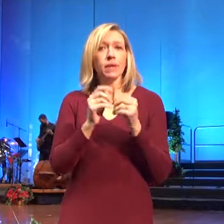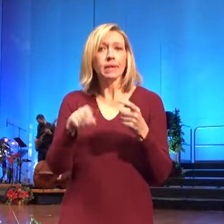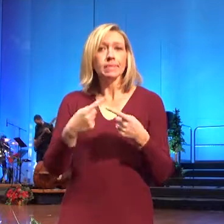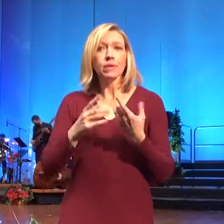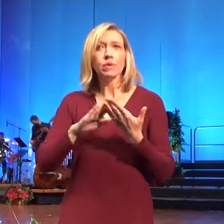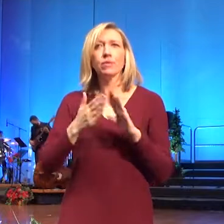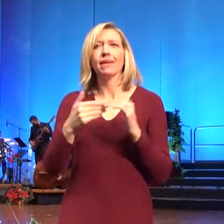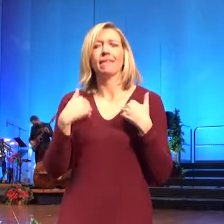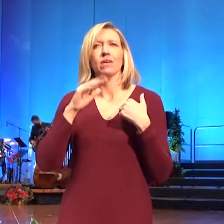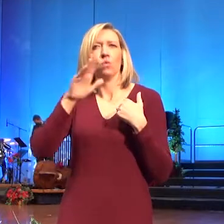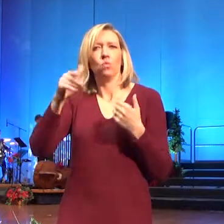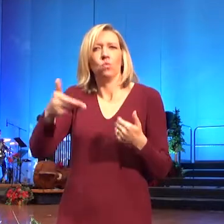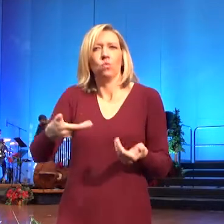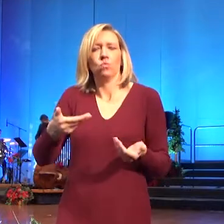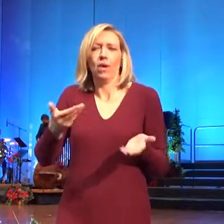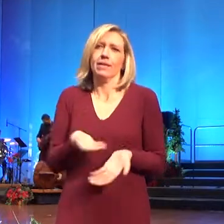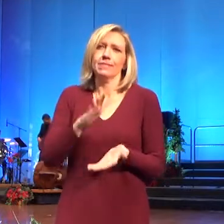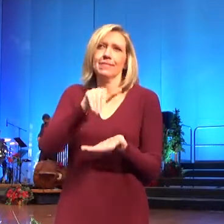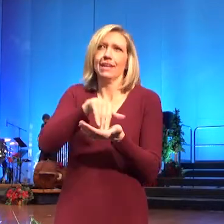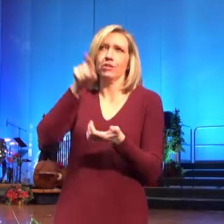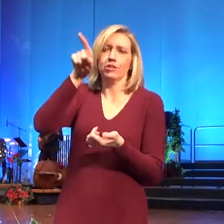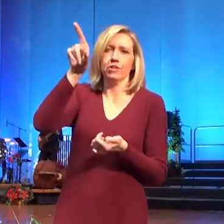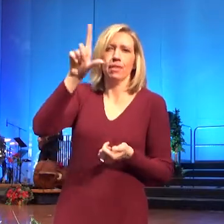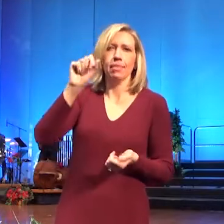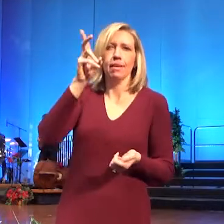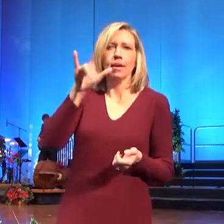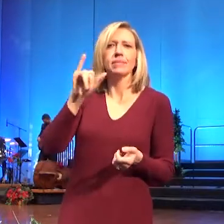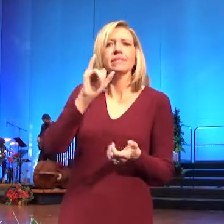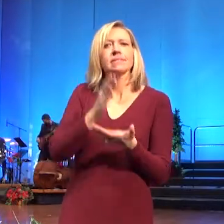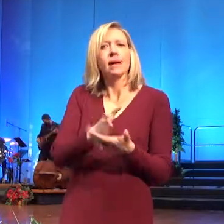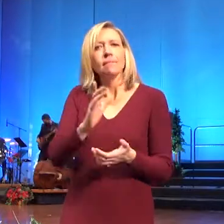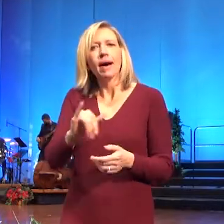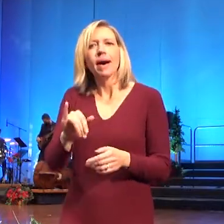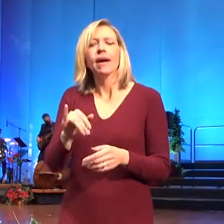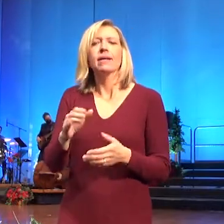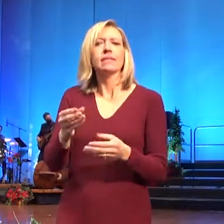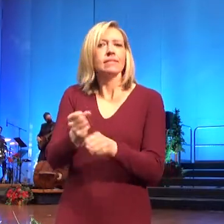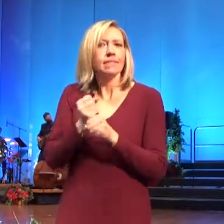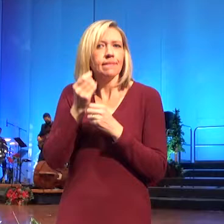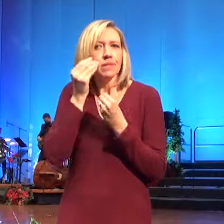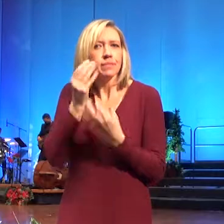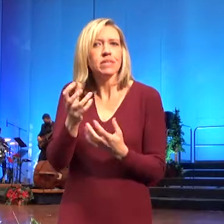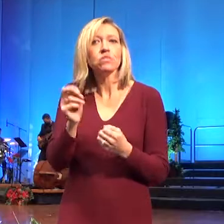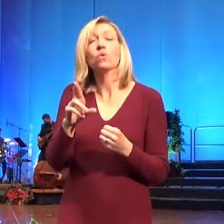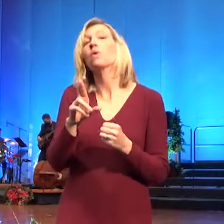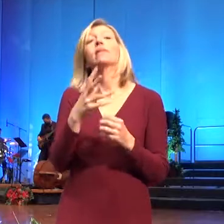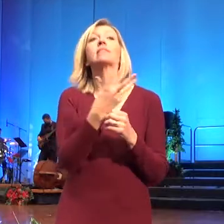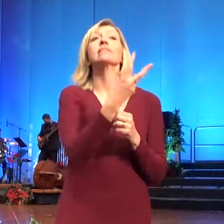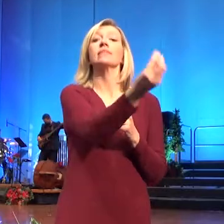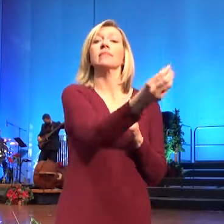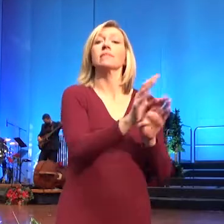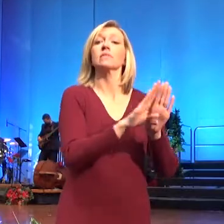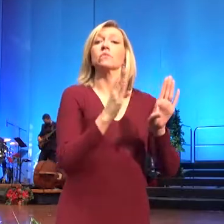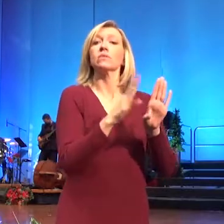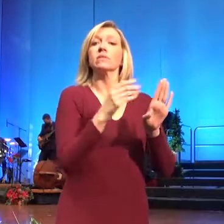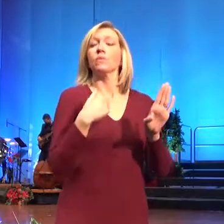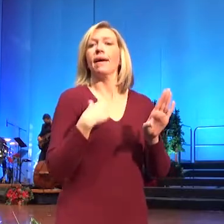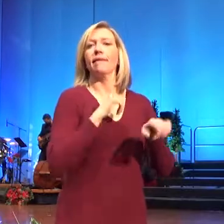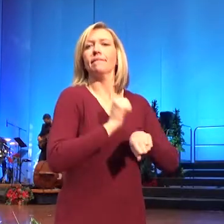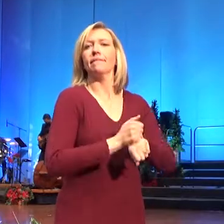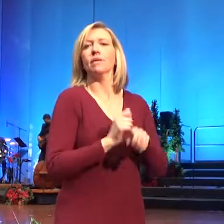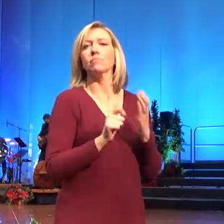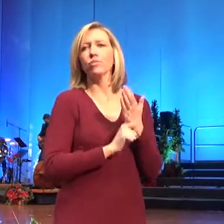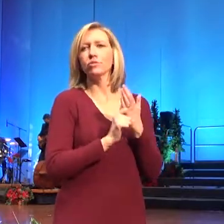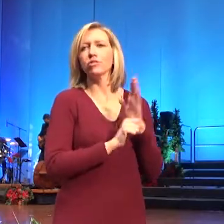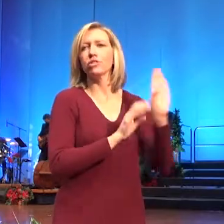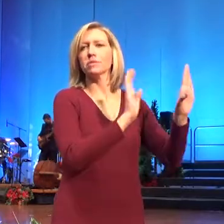community, we have a welcome center right in the center of the lobby. You can stop by there, get some information, or on your way out the doors, we have